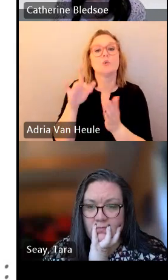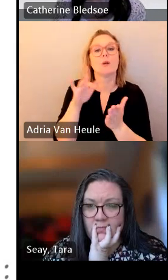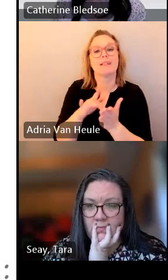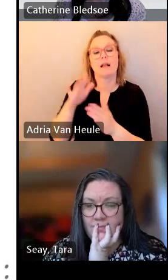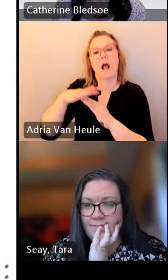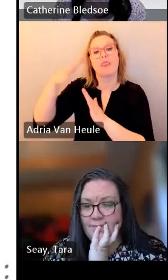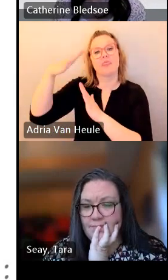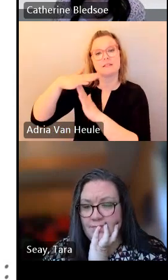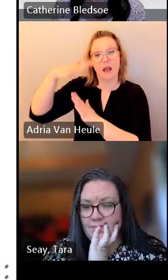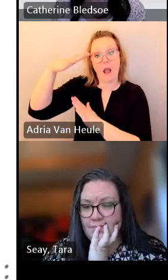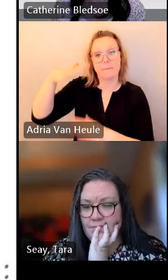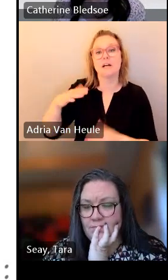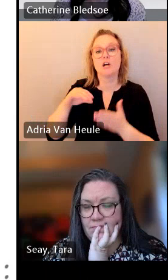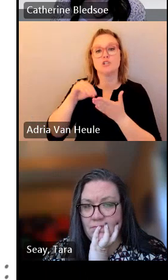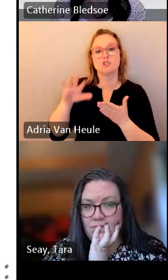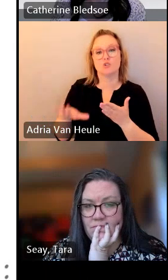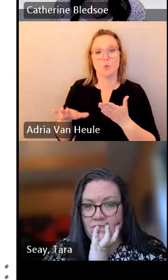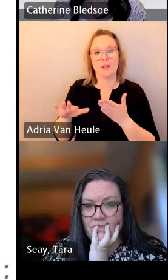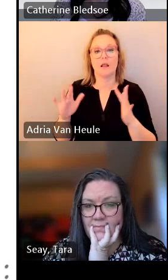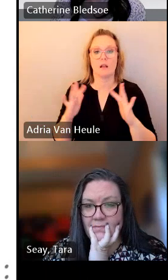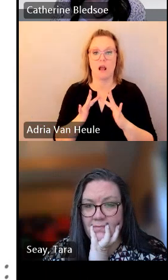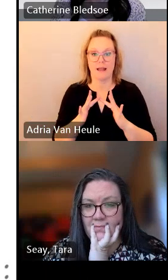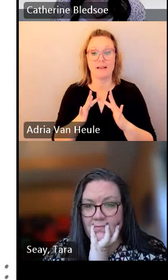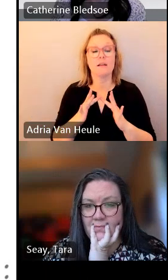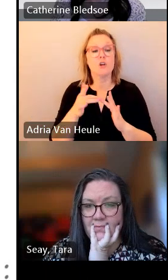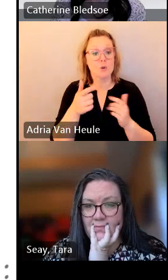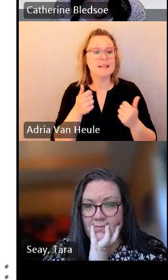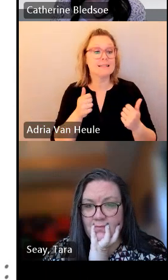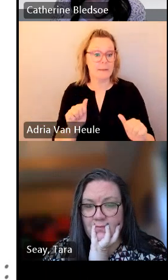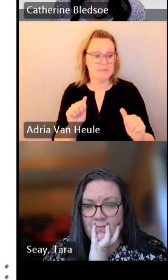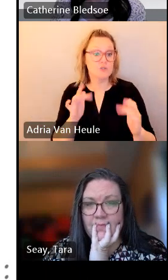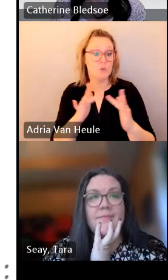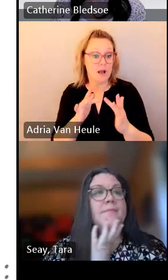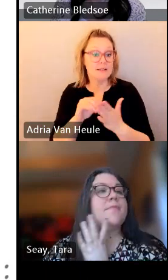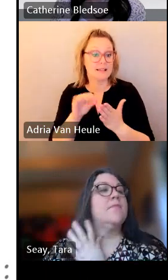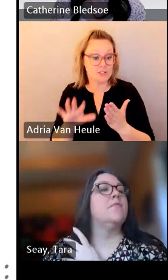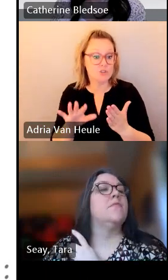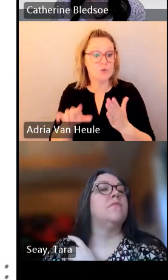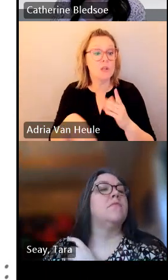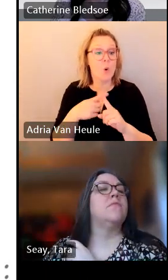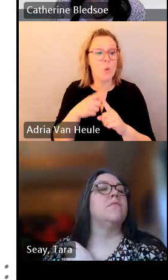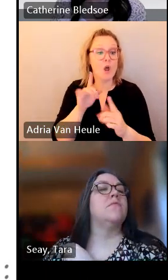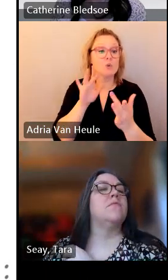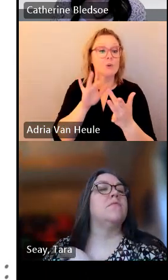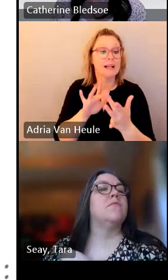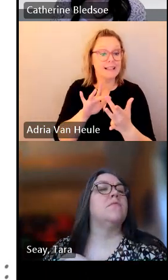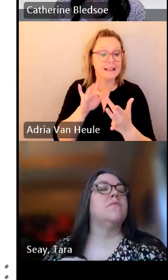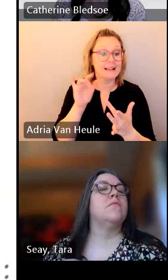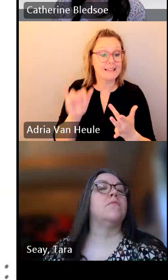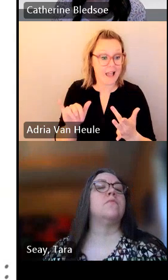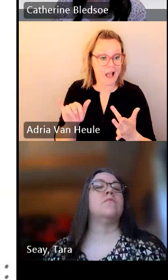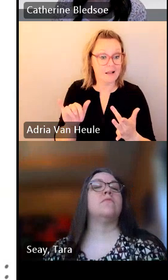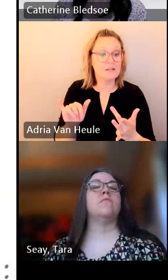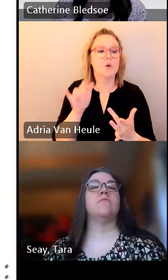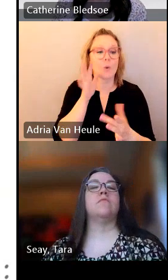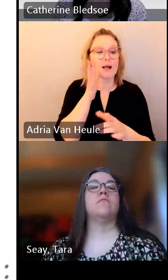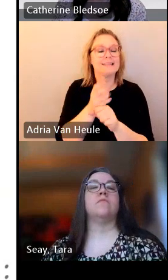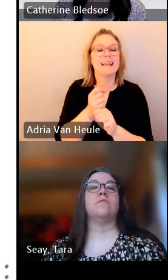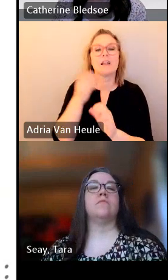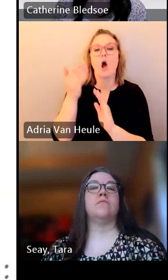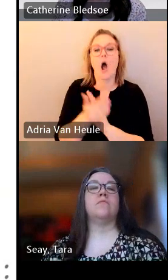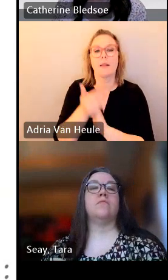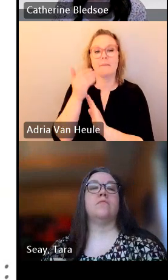option, student contact. It just means you attempted to contact the student. And when you click that button, you will get an automatic